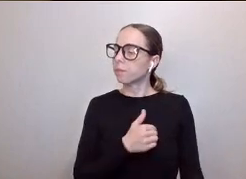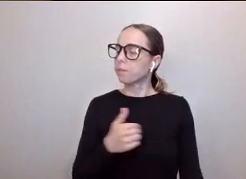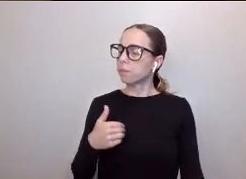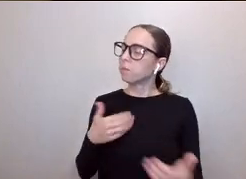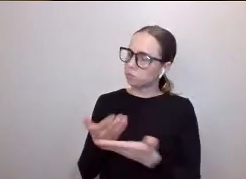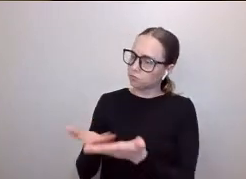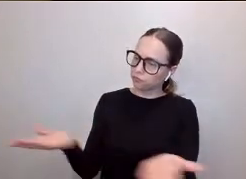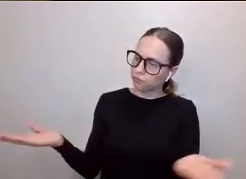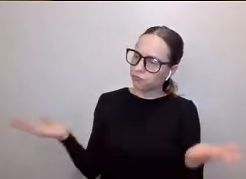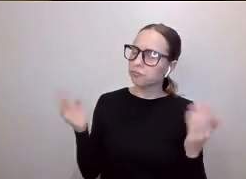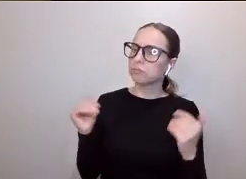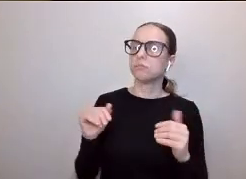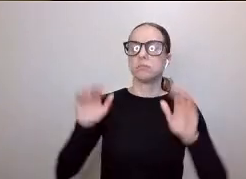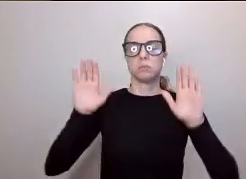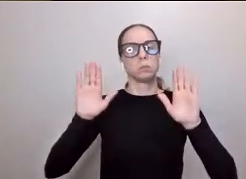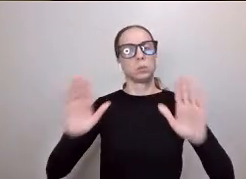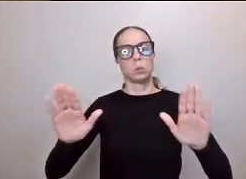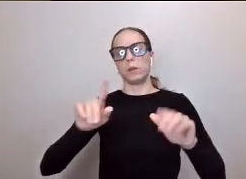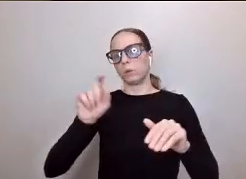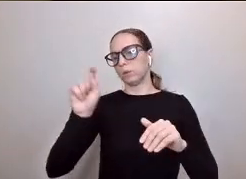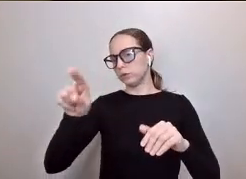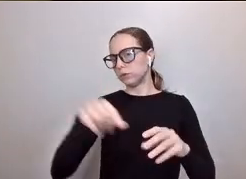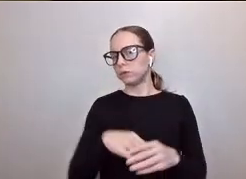question. One of the things that